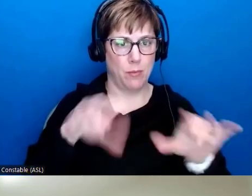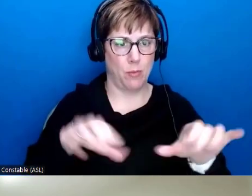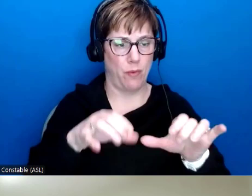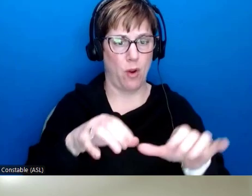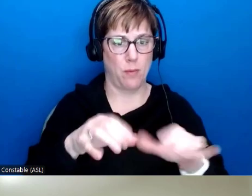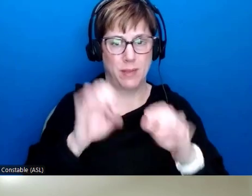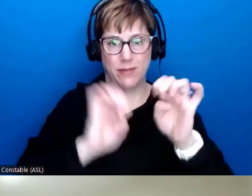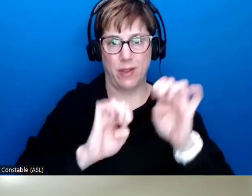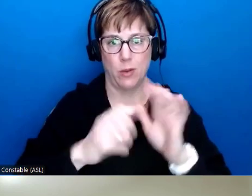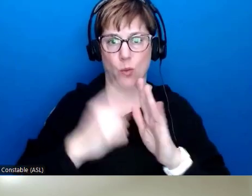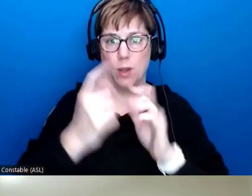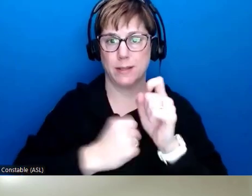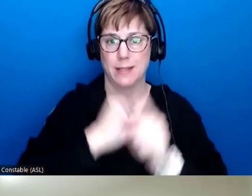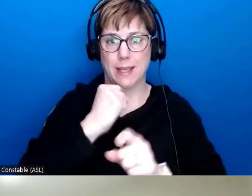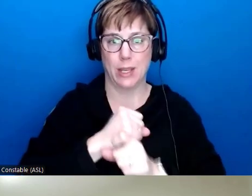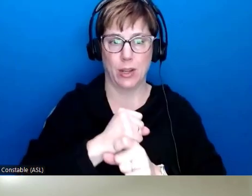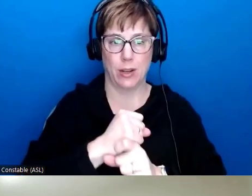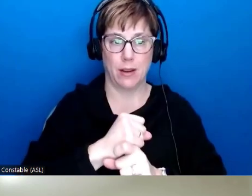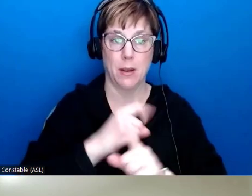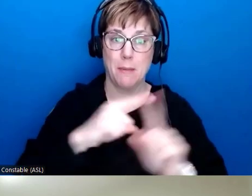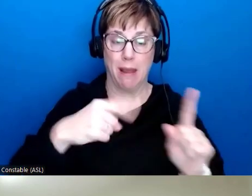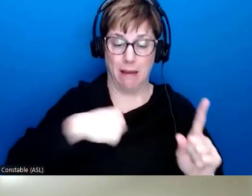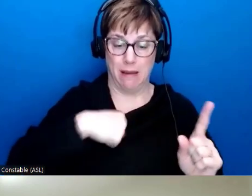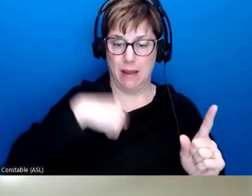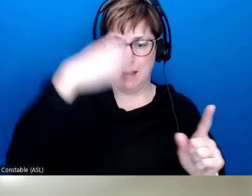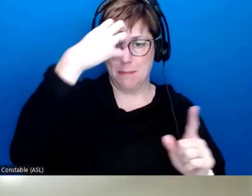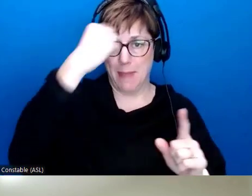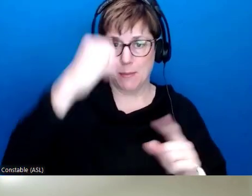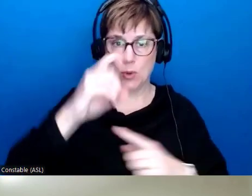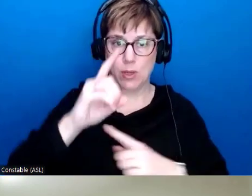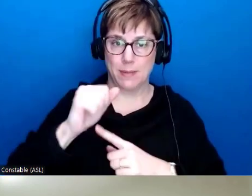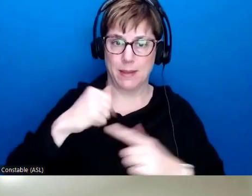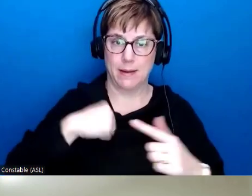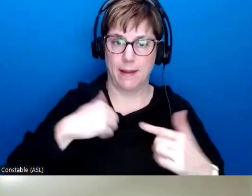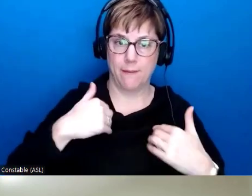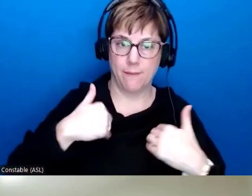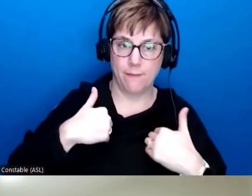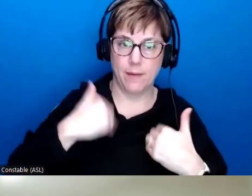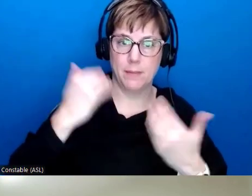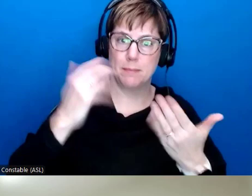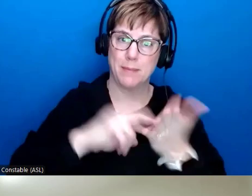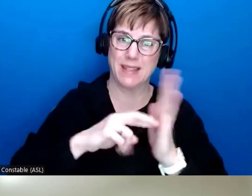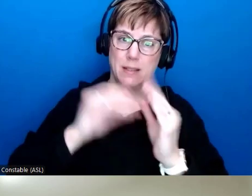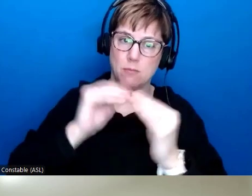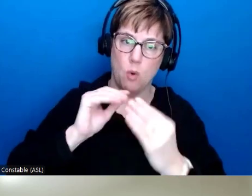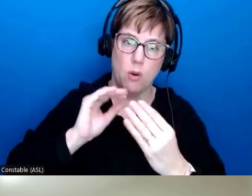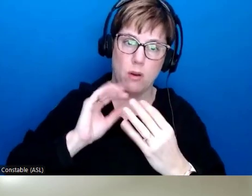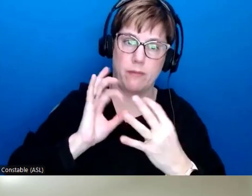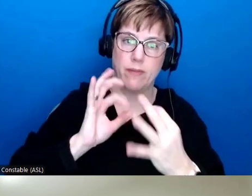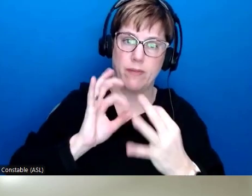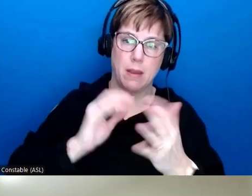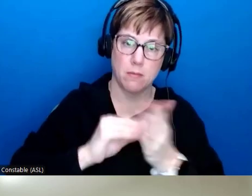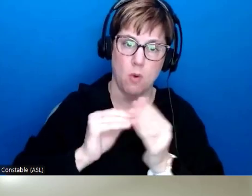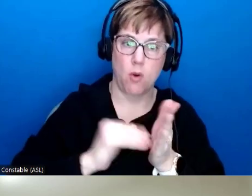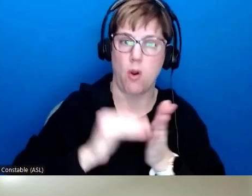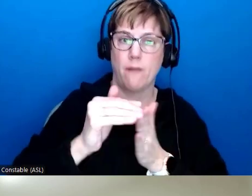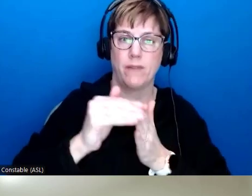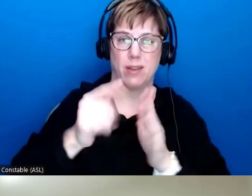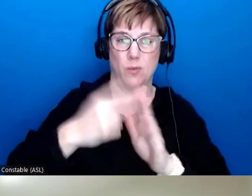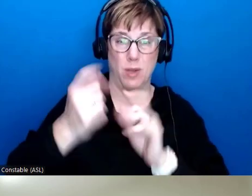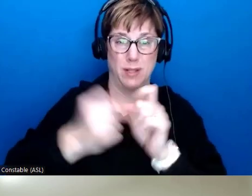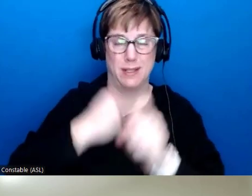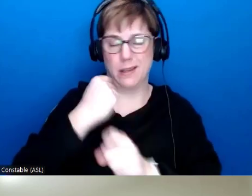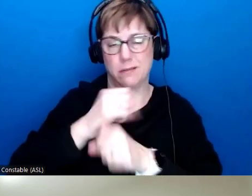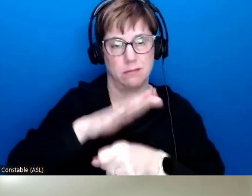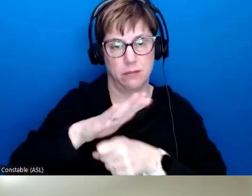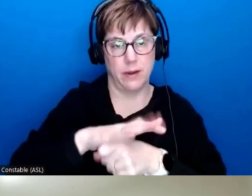year. You might be someone with a memory-related disability and need much more frequent feedback than a once-a-year performance evaluation.